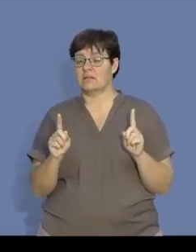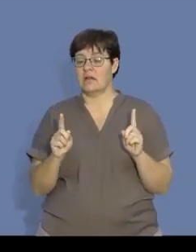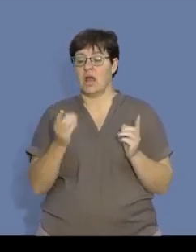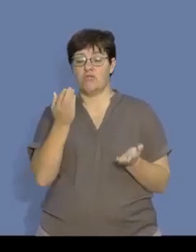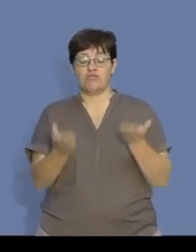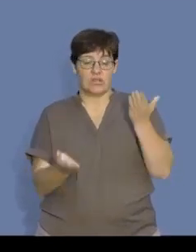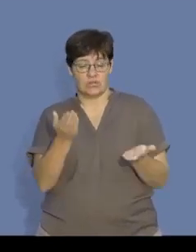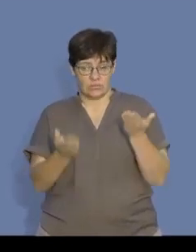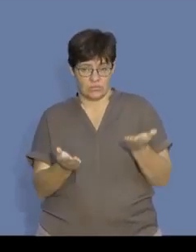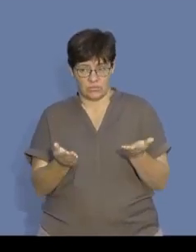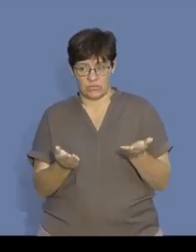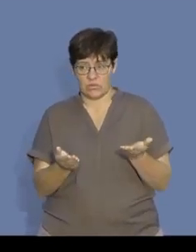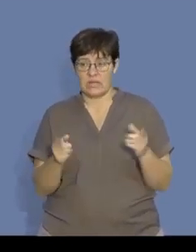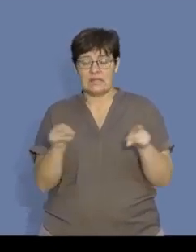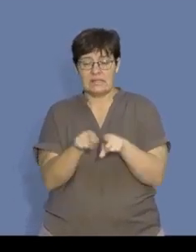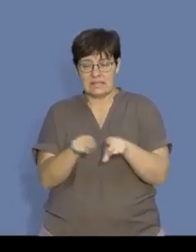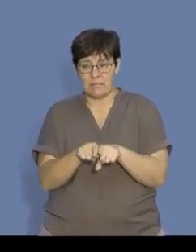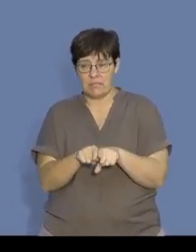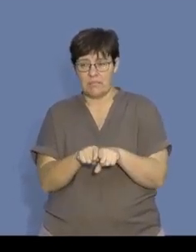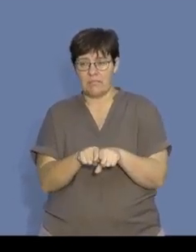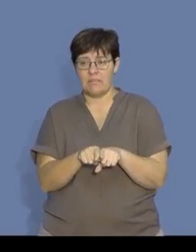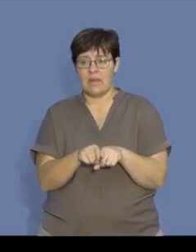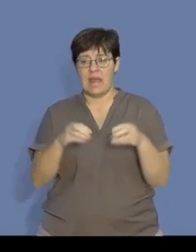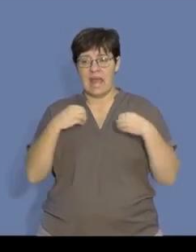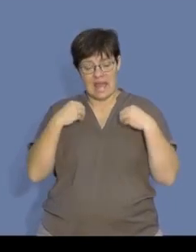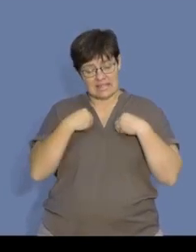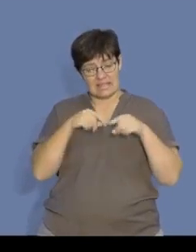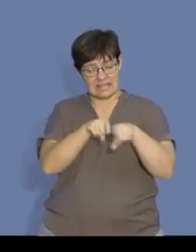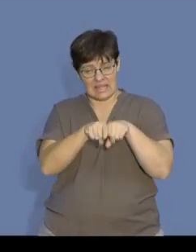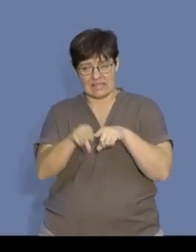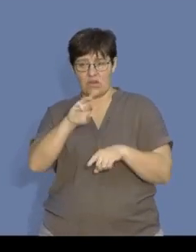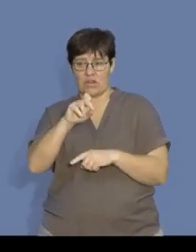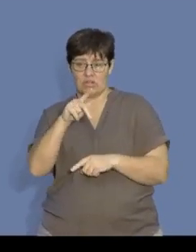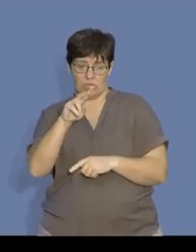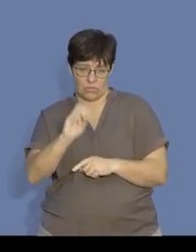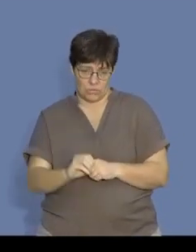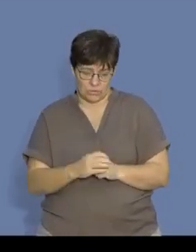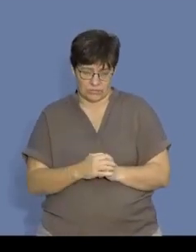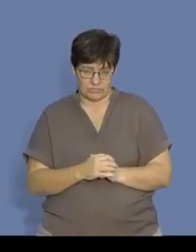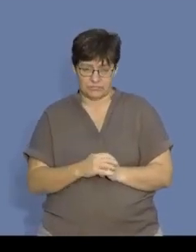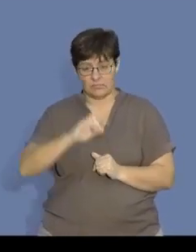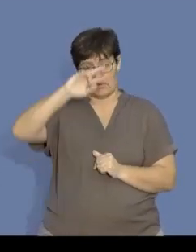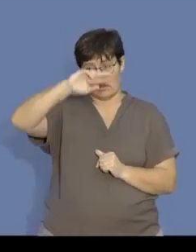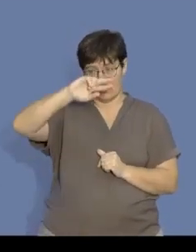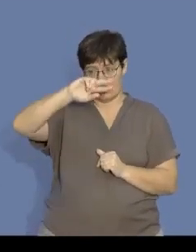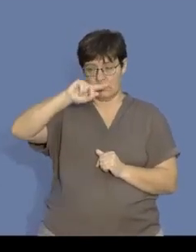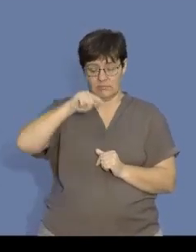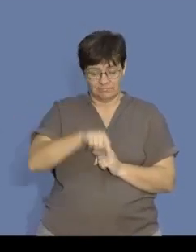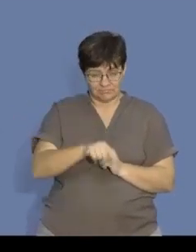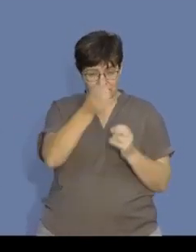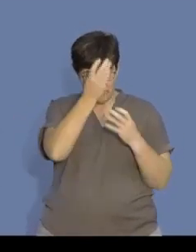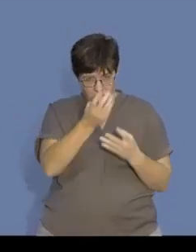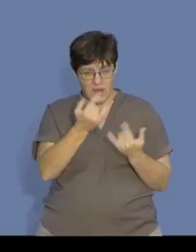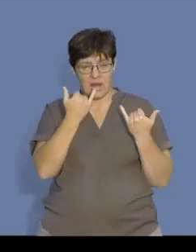given the current ratio as well as the asset test ratio. So I'm going to use